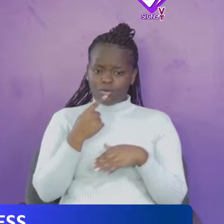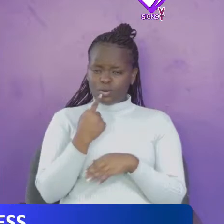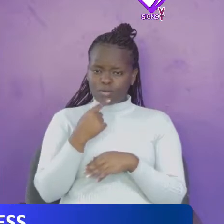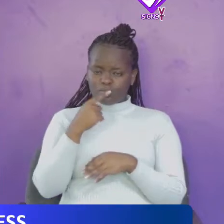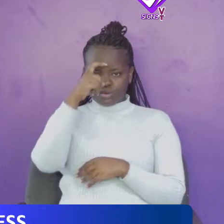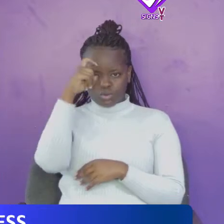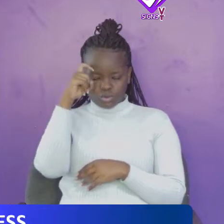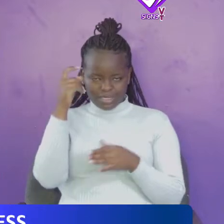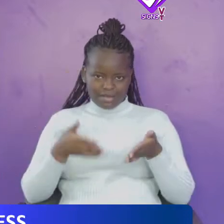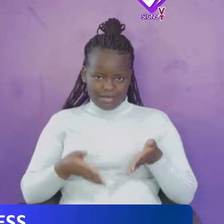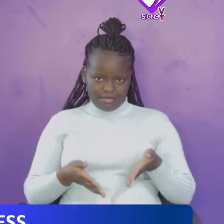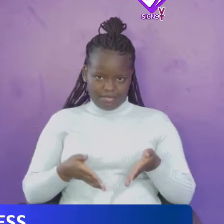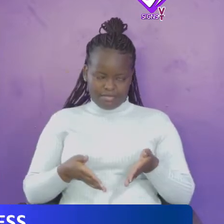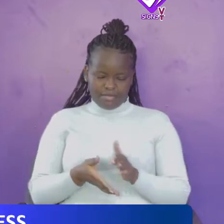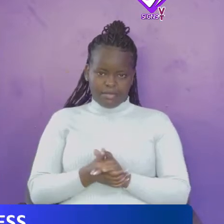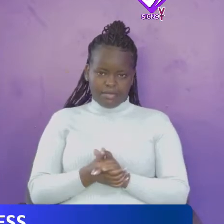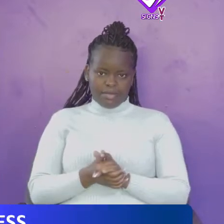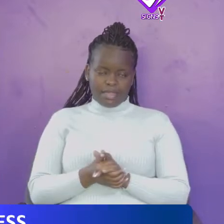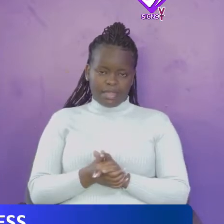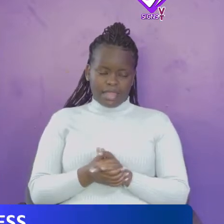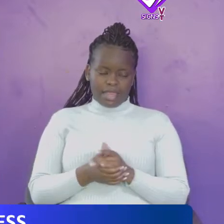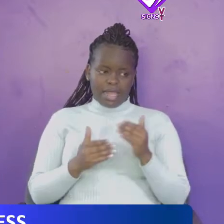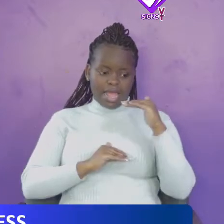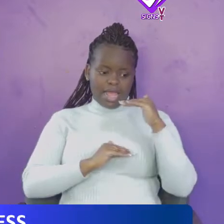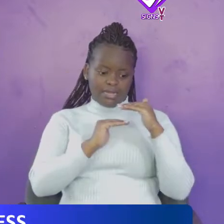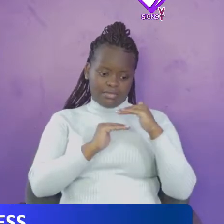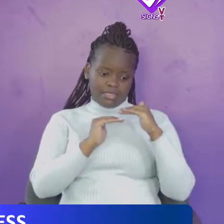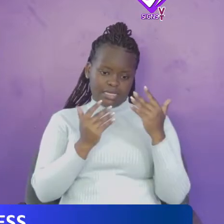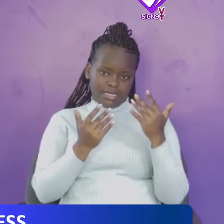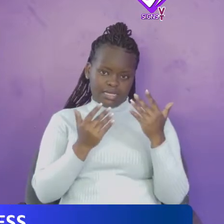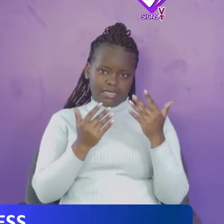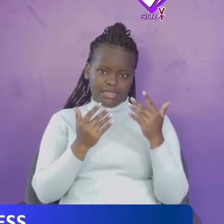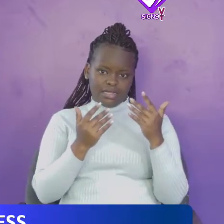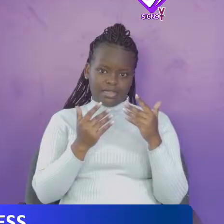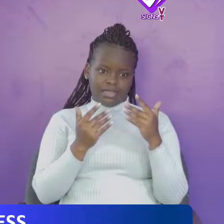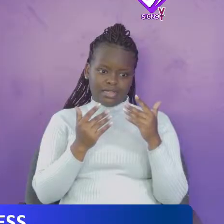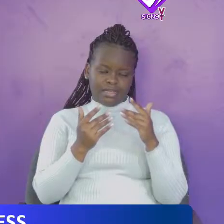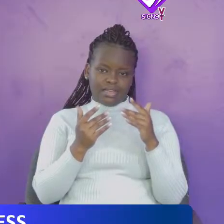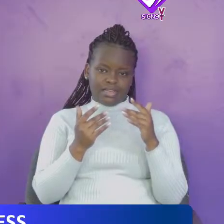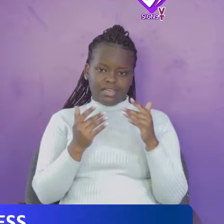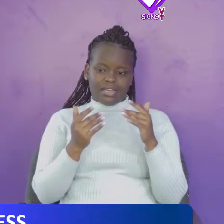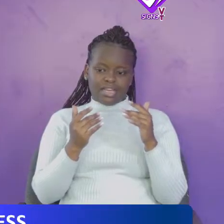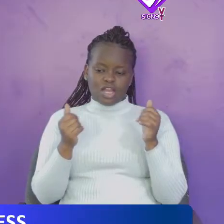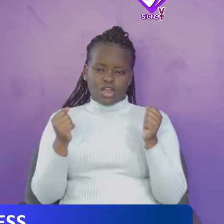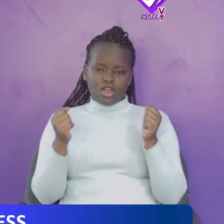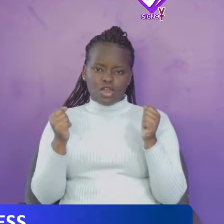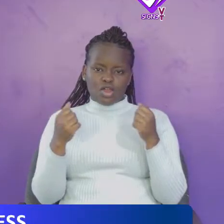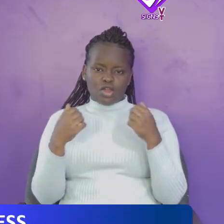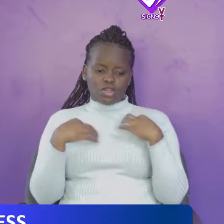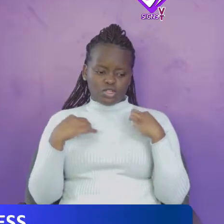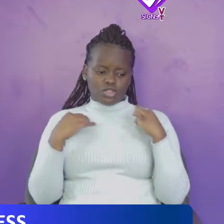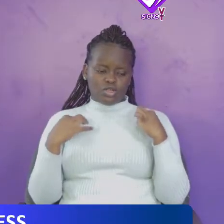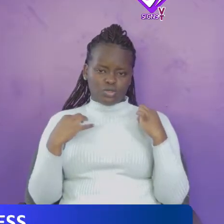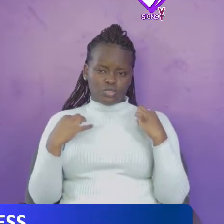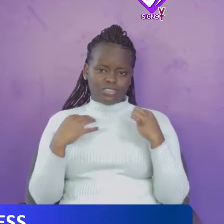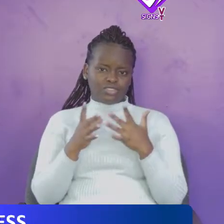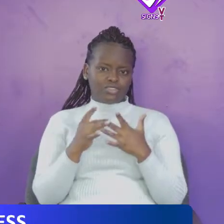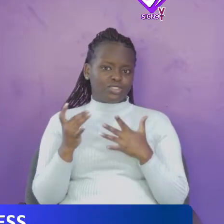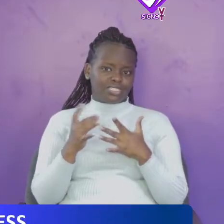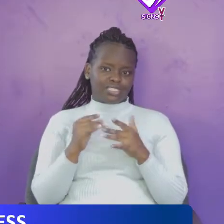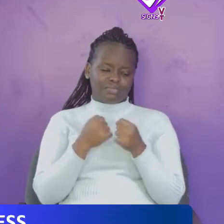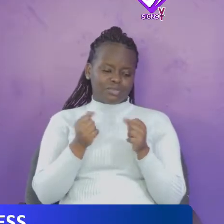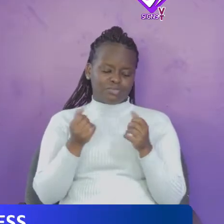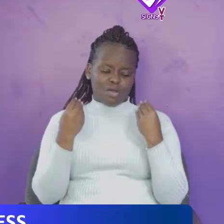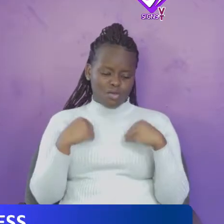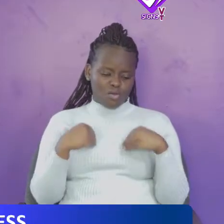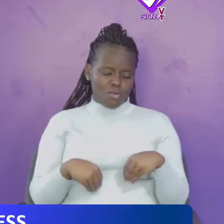area. So they are limited in terms of wardrobe choices. They can't wear anything that is light. And it